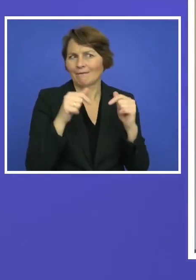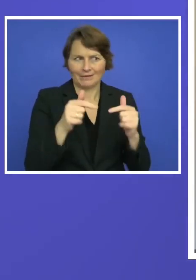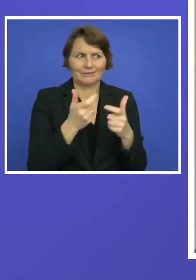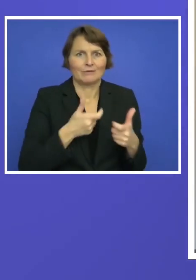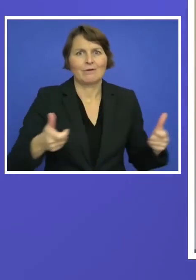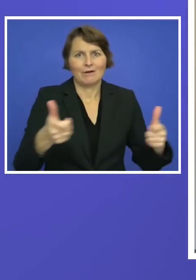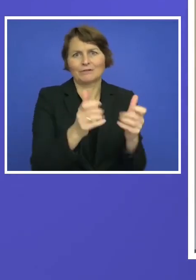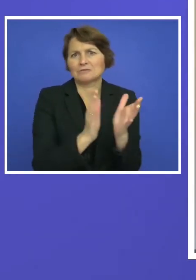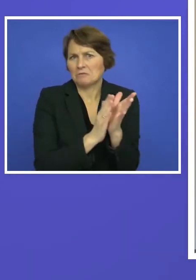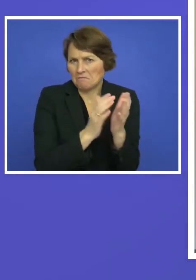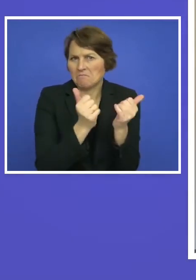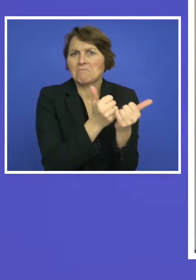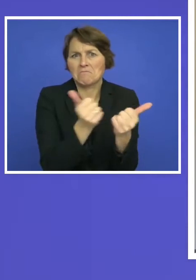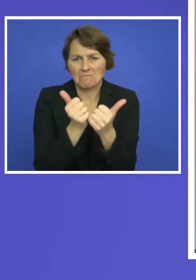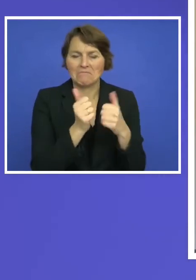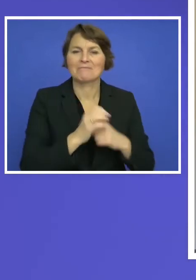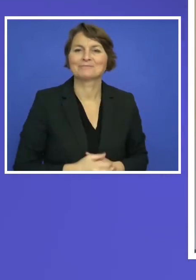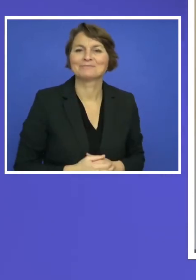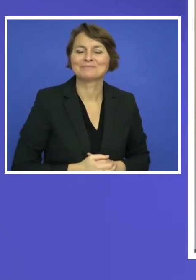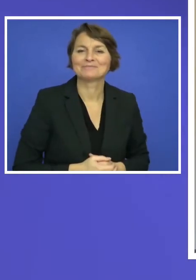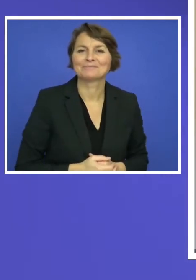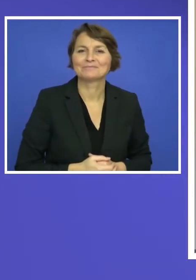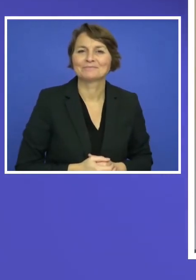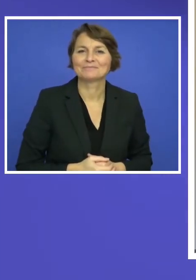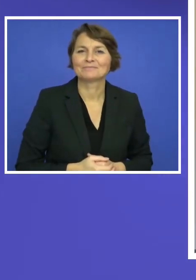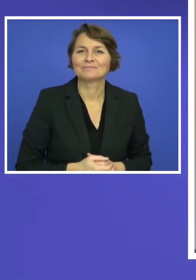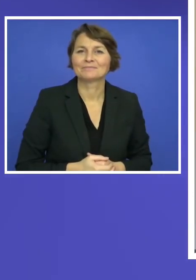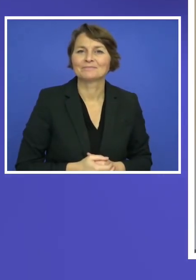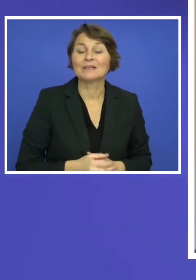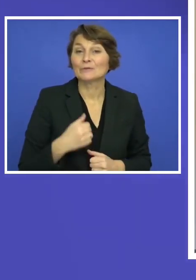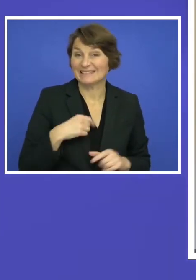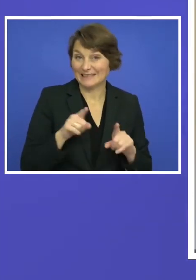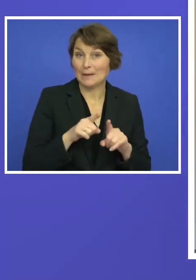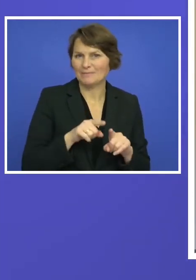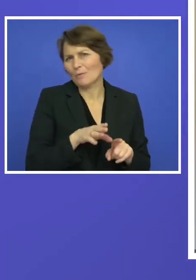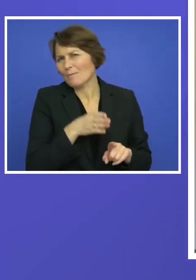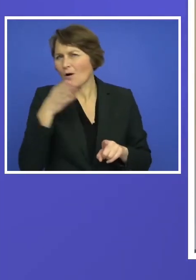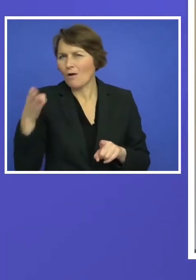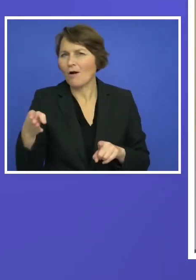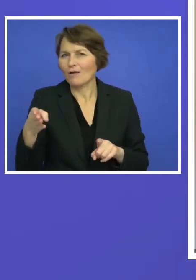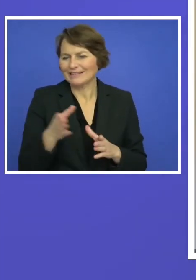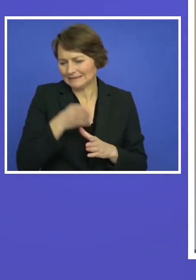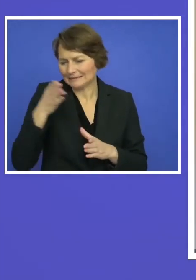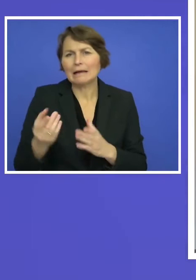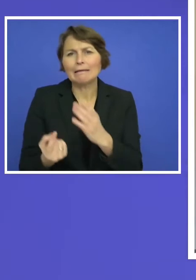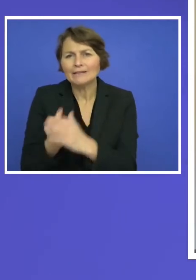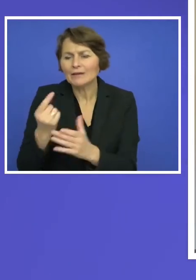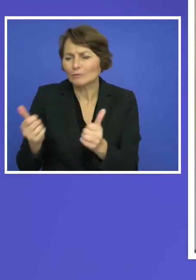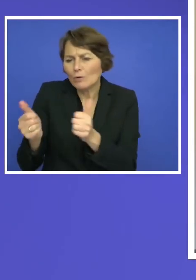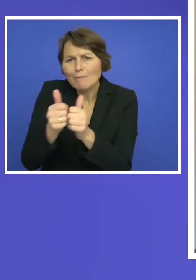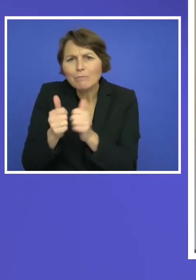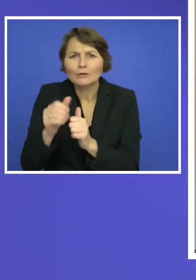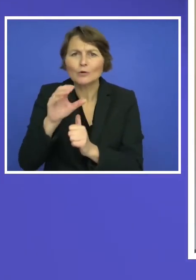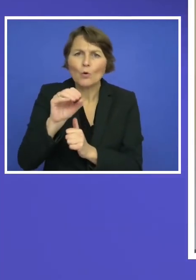We are hooked in a side event with partners of WHO, OECD, ILO,